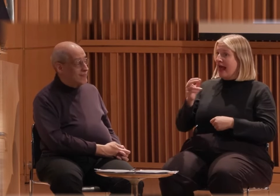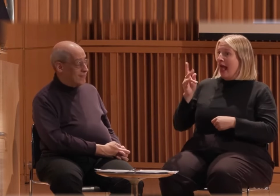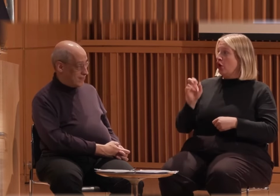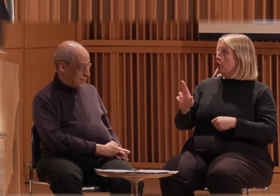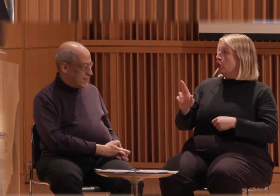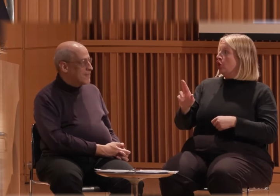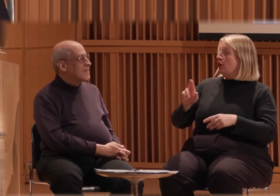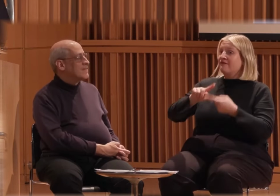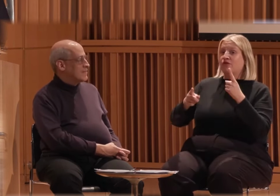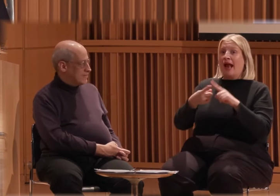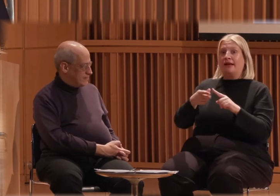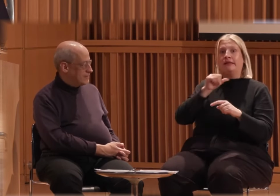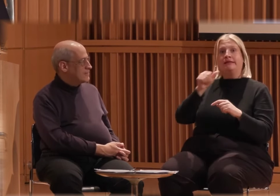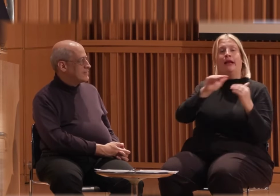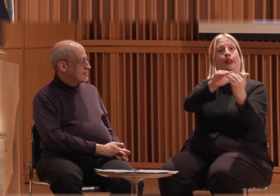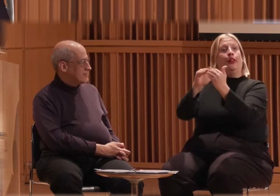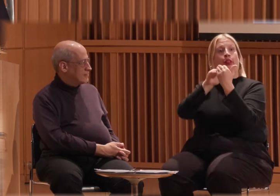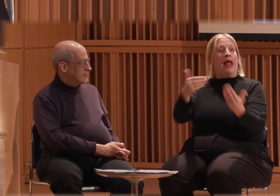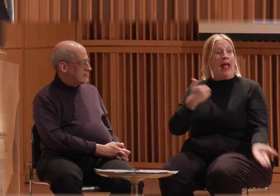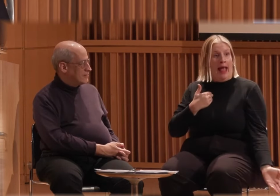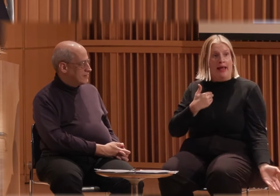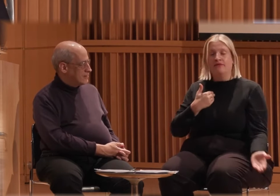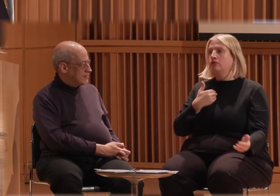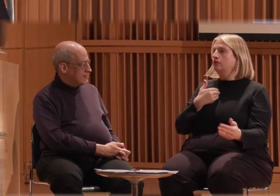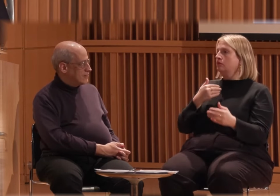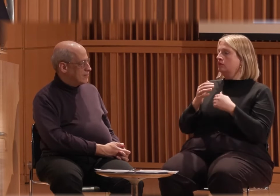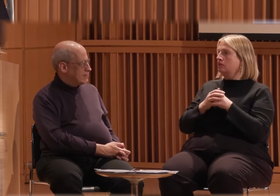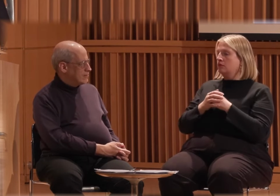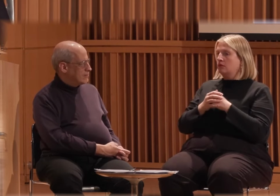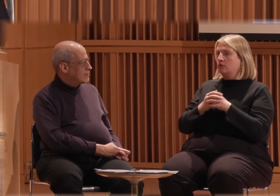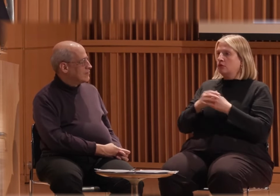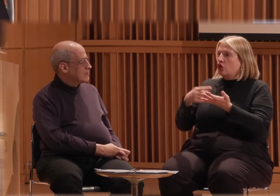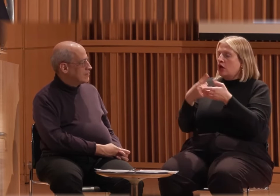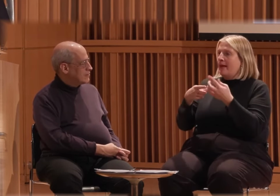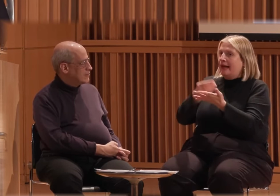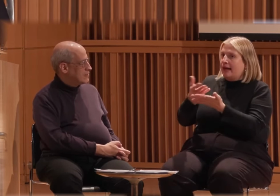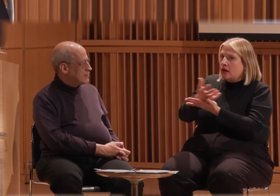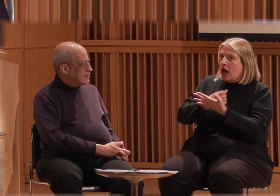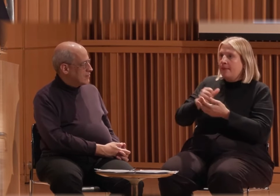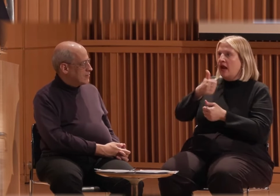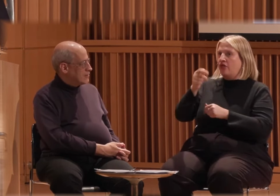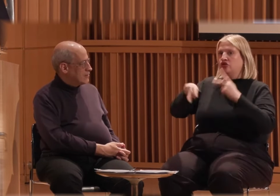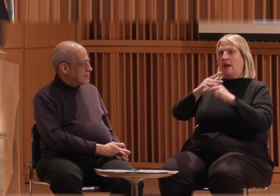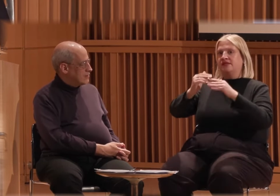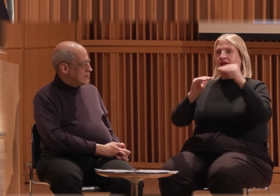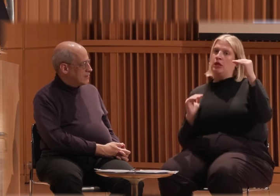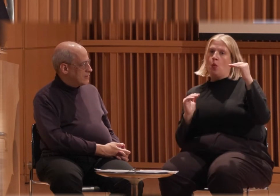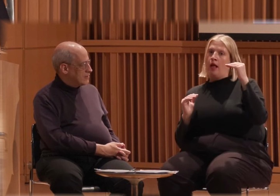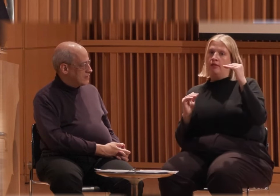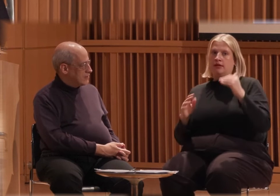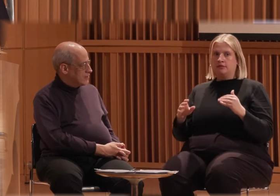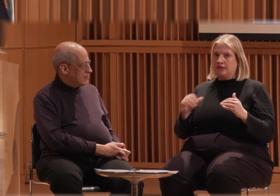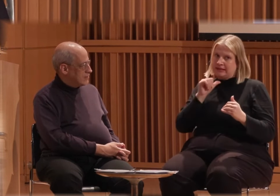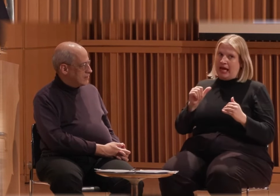evenly distributed amongst New York City residents. Talk about income and other sorts of inequalities. But, you know,